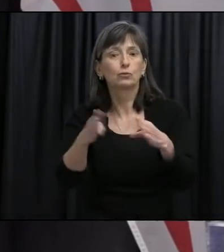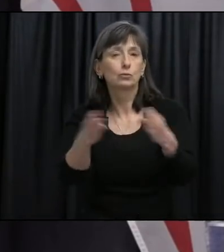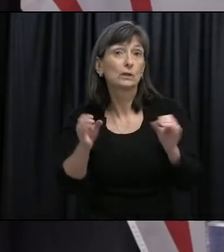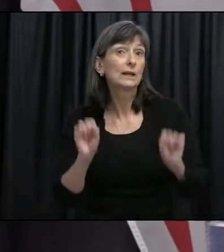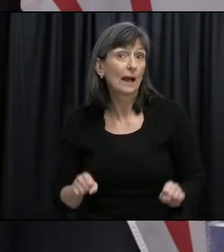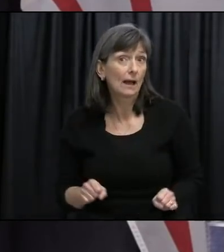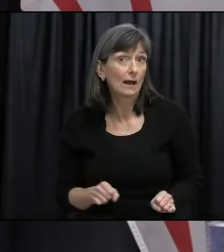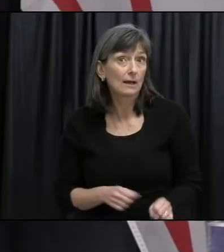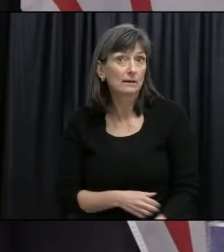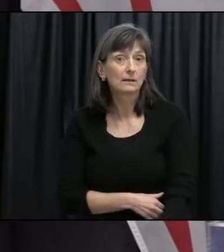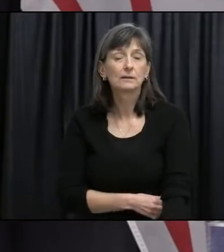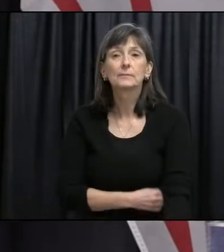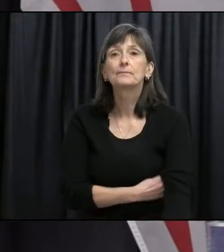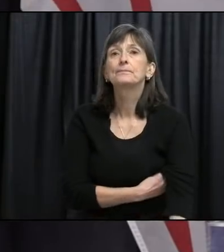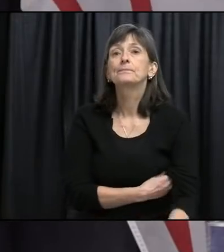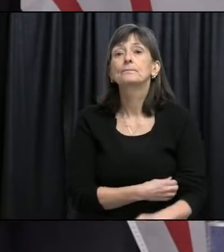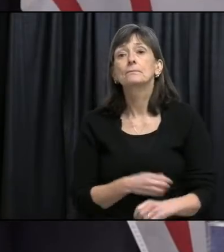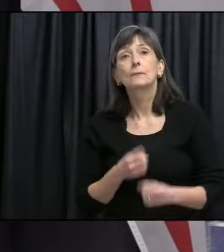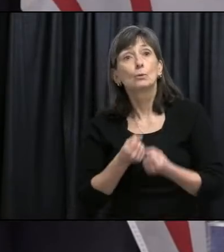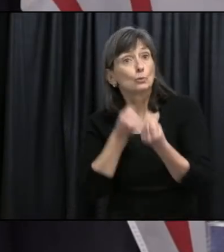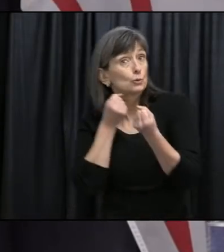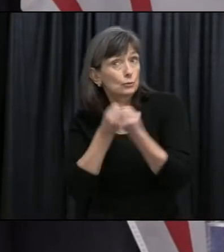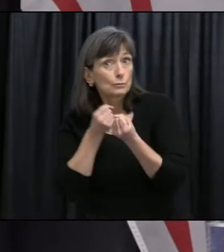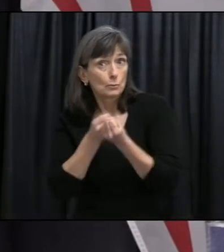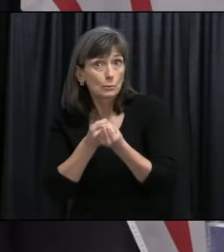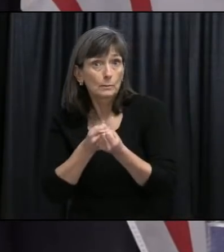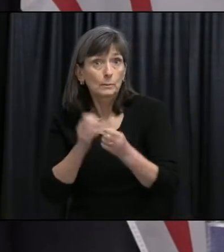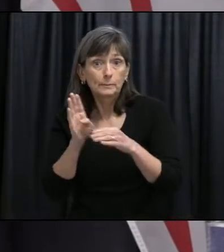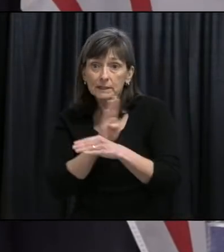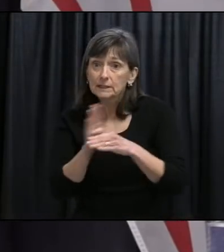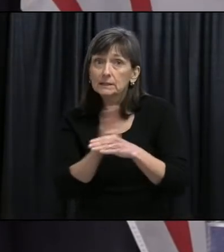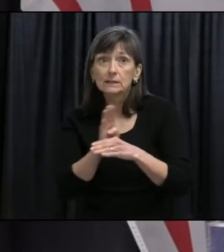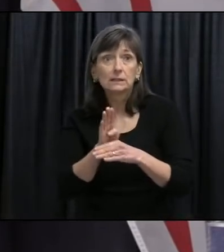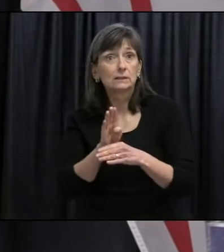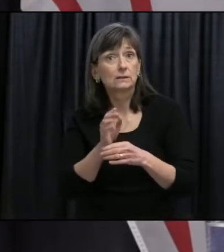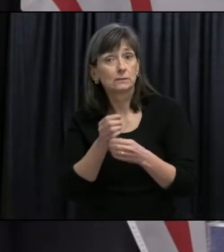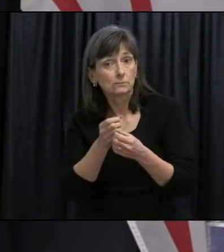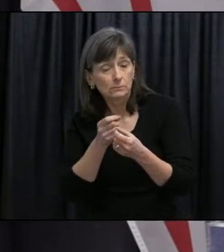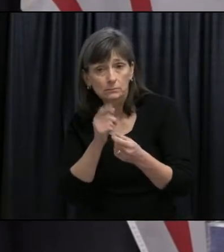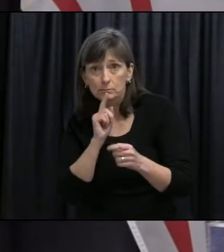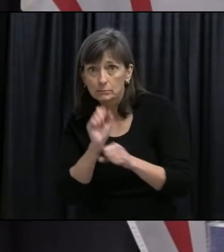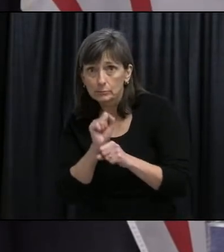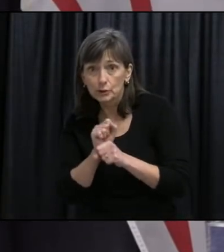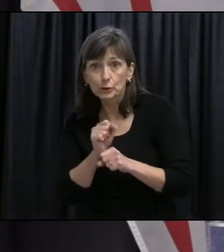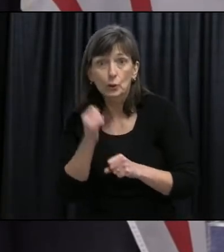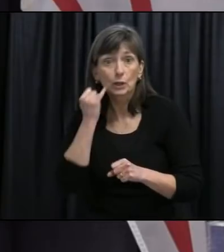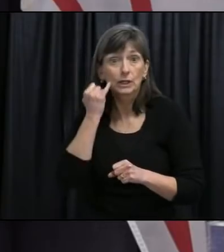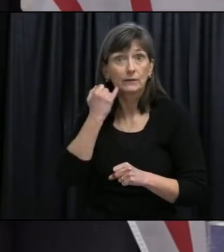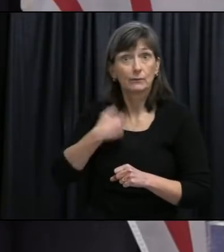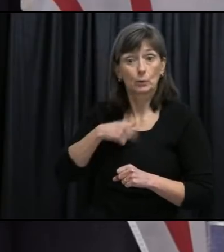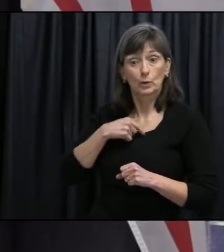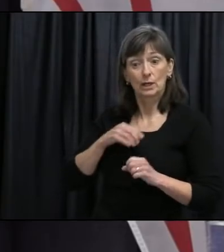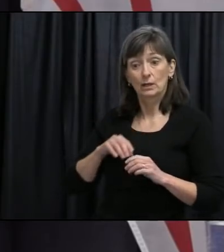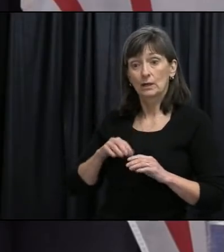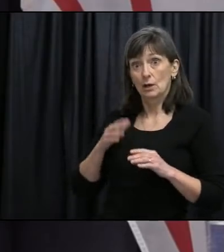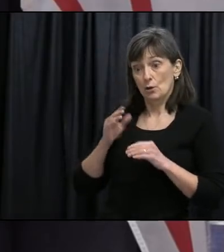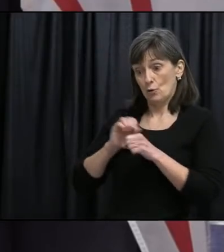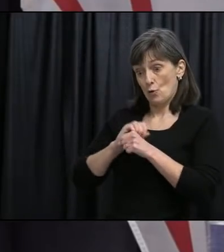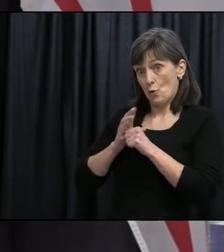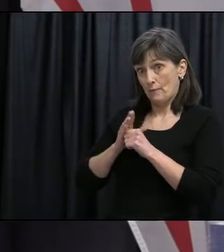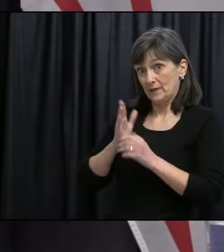We want to be there for businesses to ensure that they're well positioned to capitalize on emerging from this pandemic,